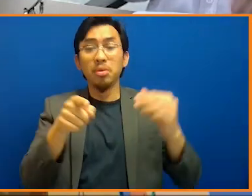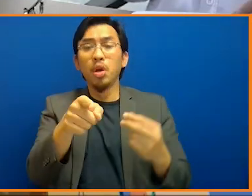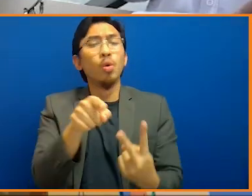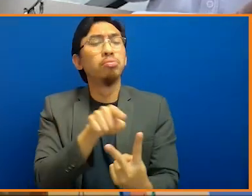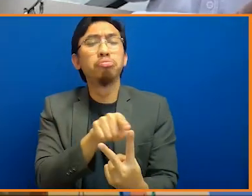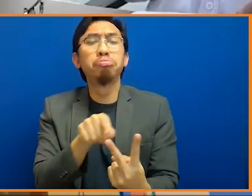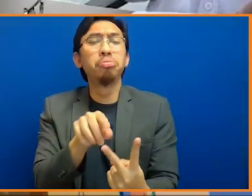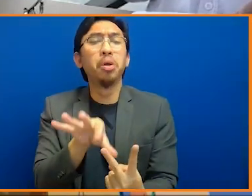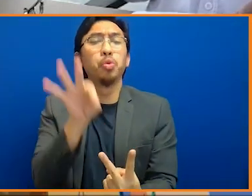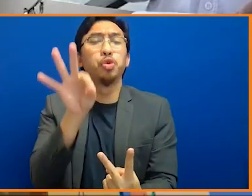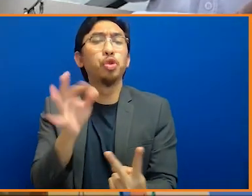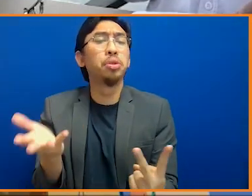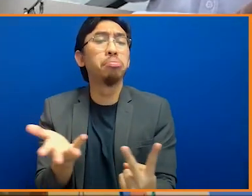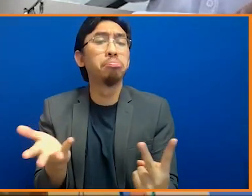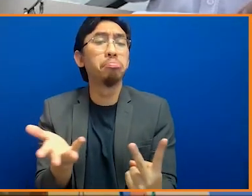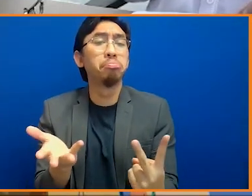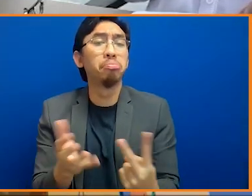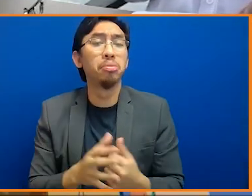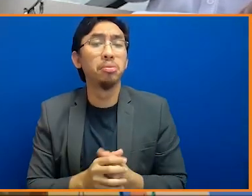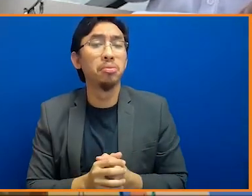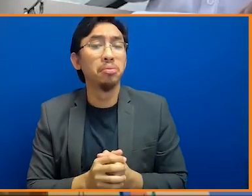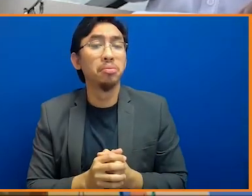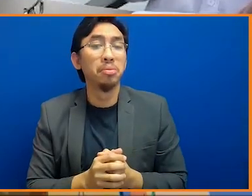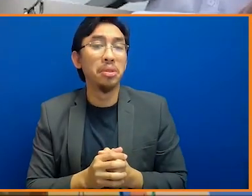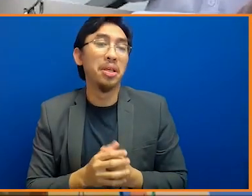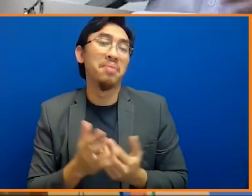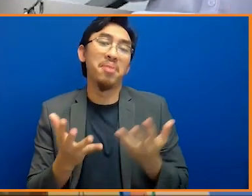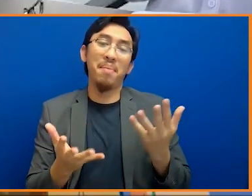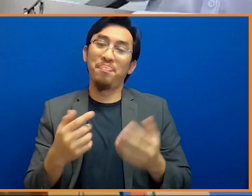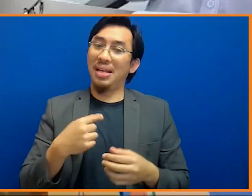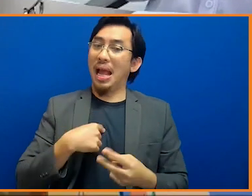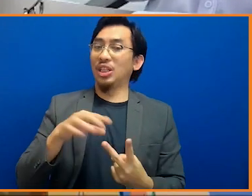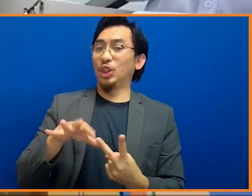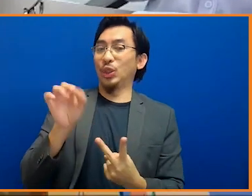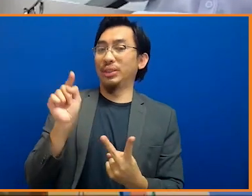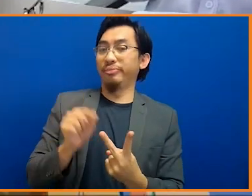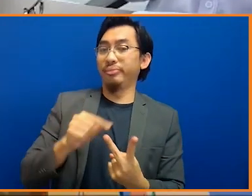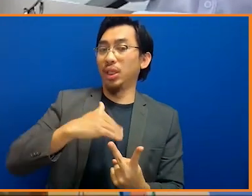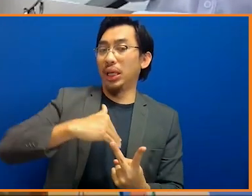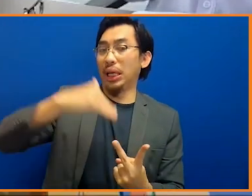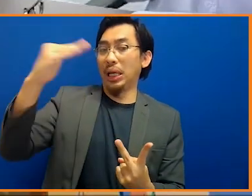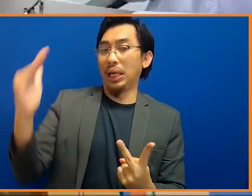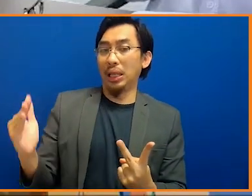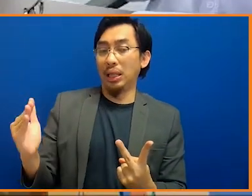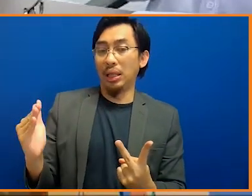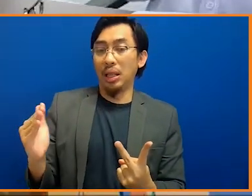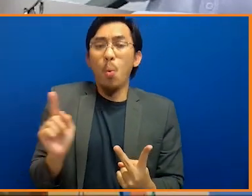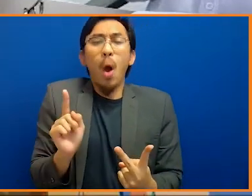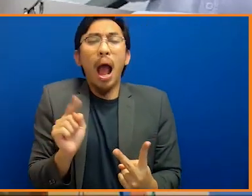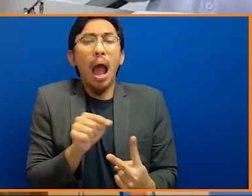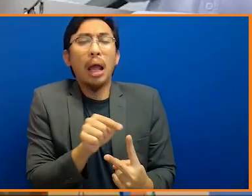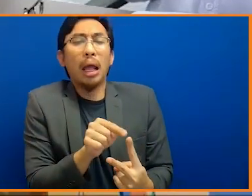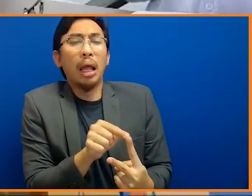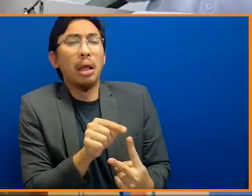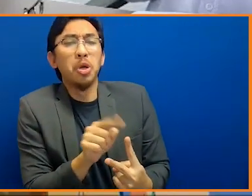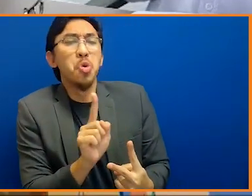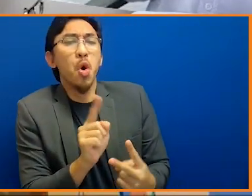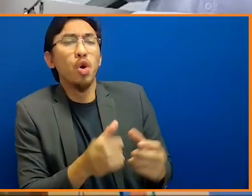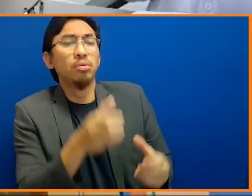one that you are preferred? I guess same with me, I will go to the hill. Why? Not to the